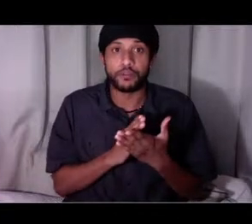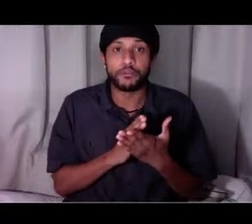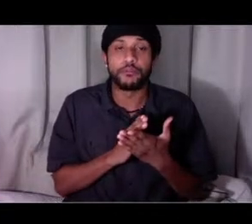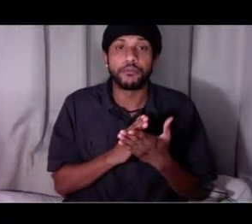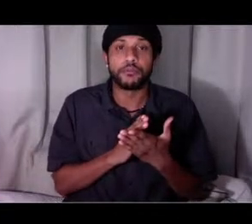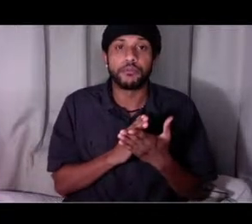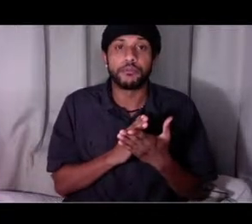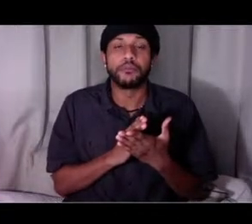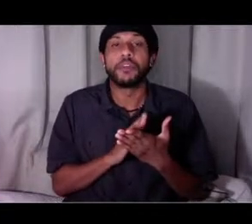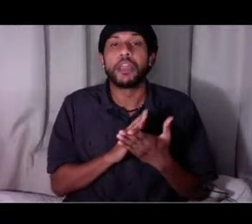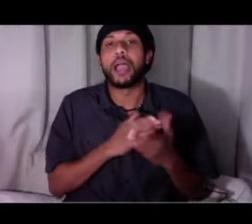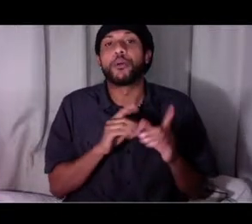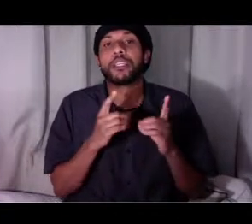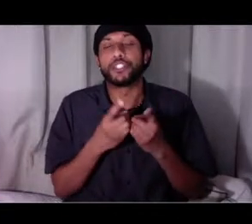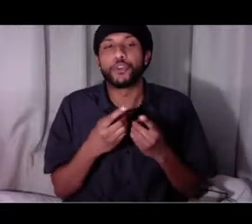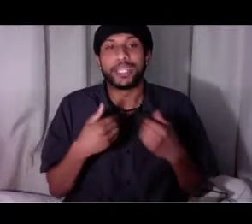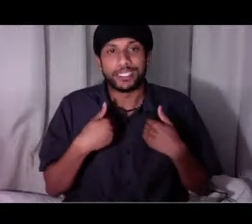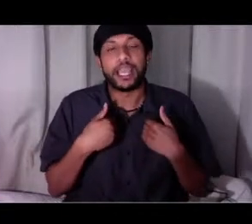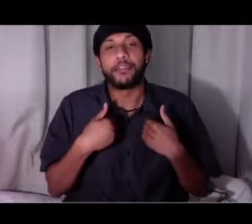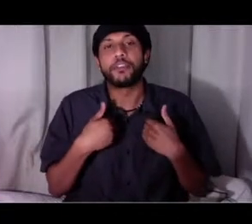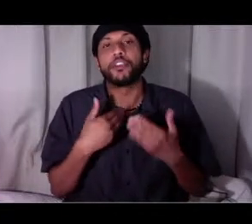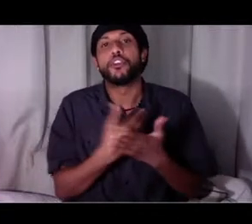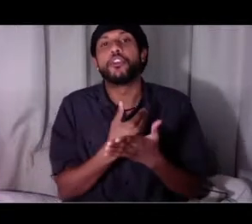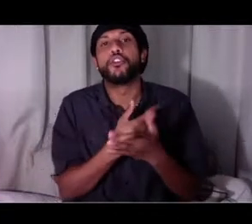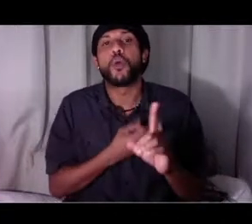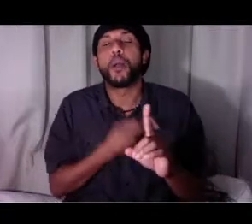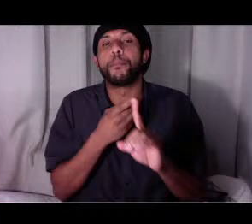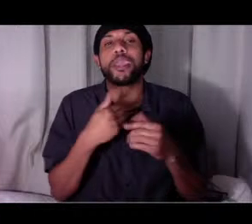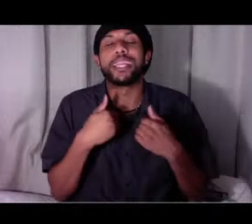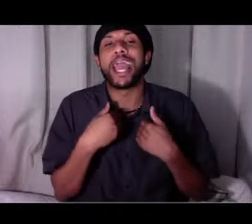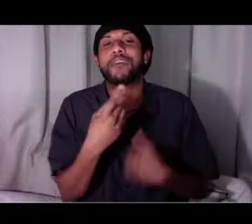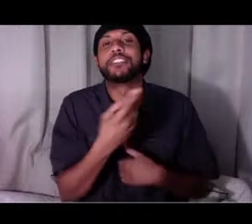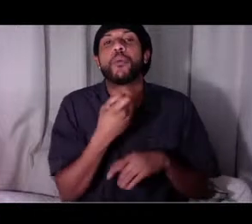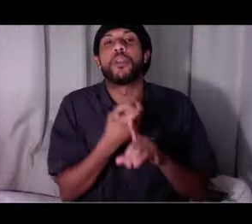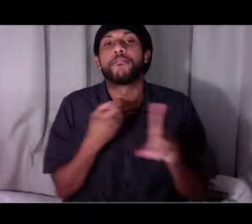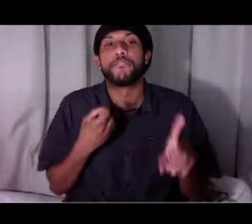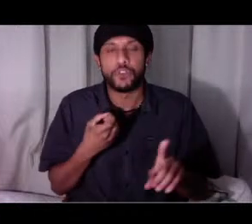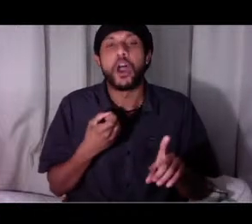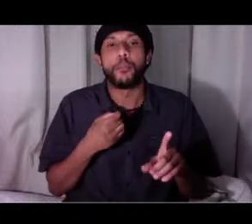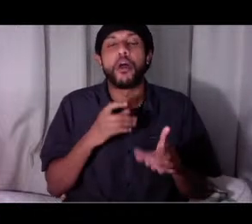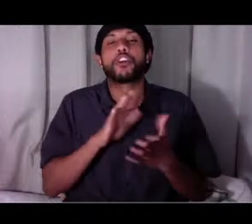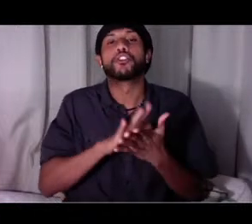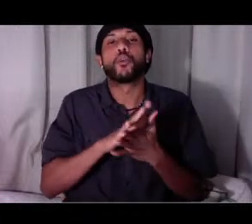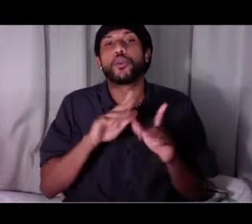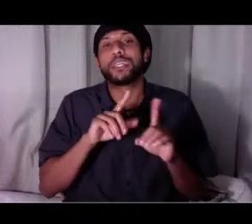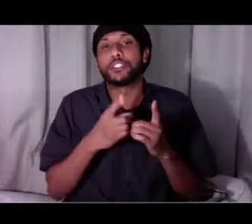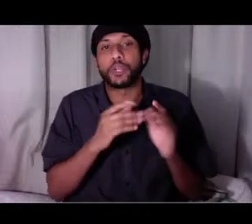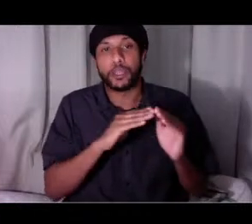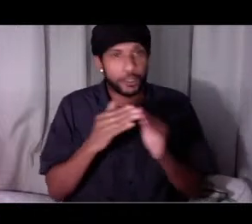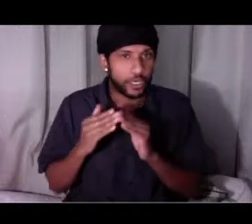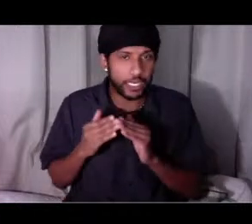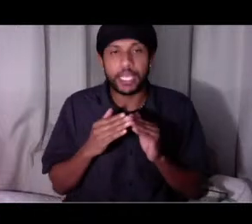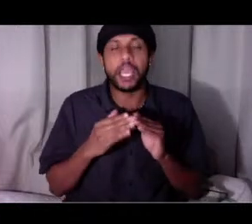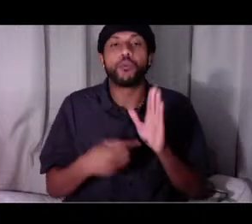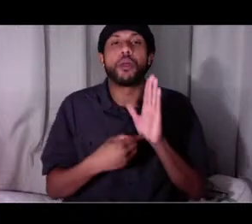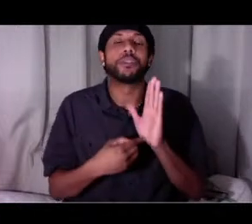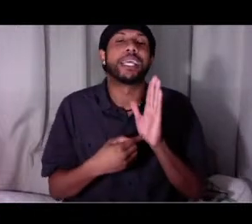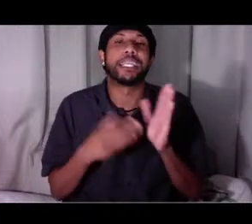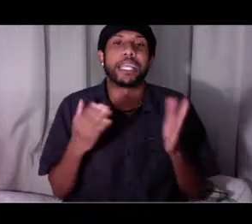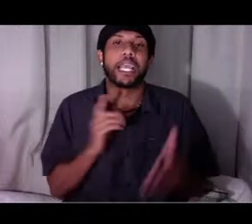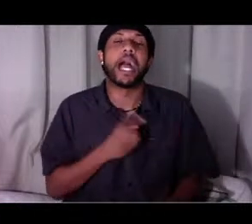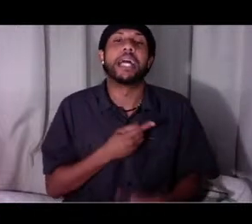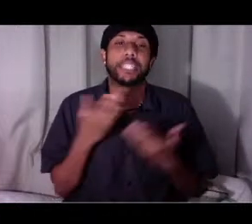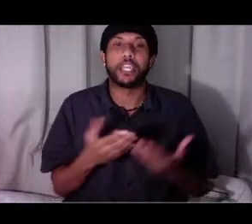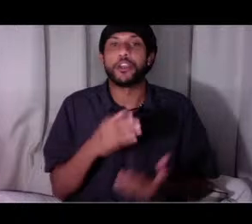think it's Ben to have that Viewpoint and have somebody from our school district Community if you will representing us at